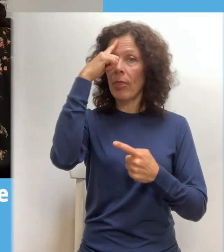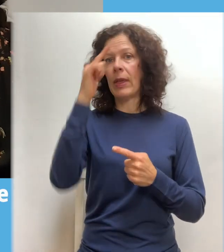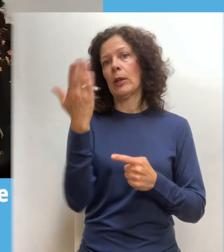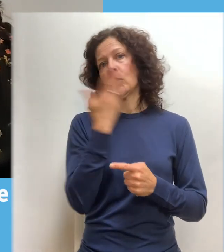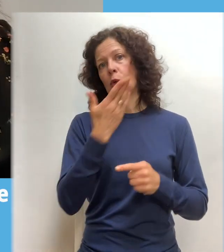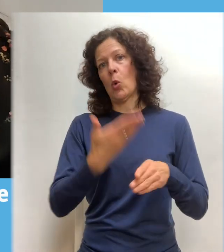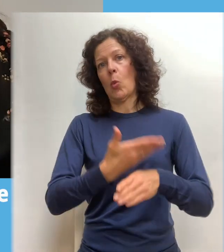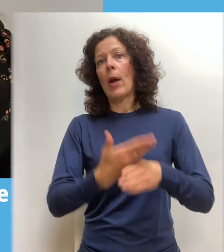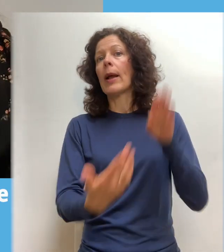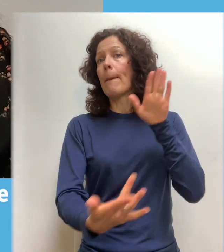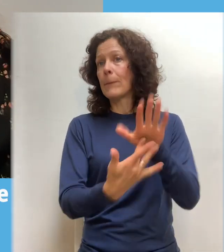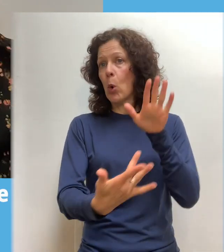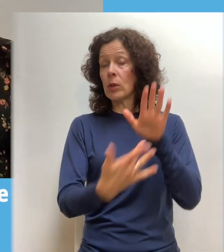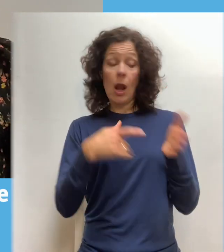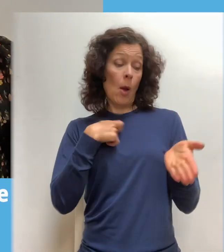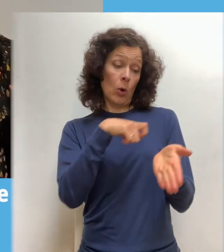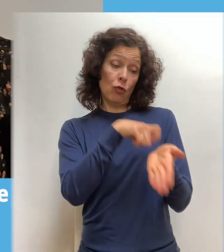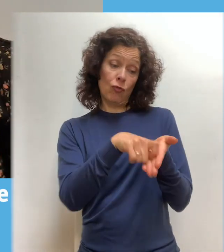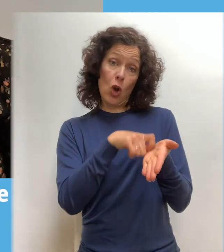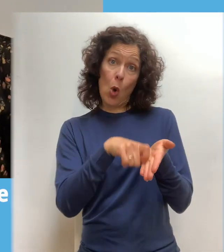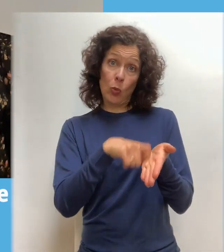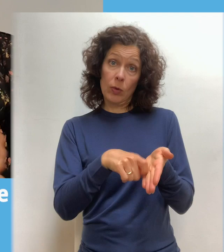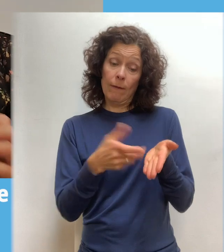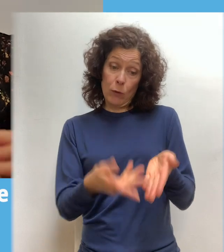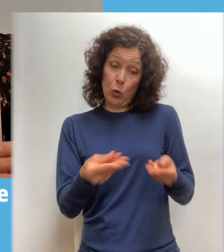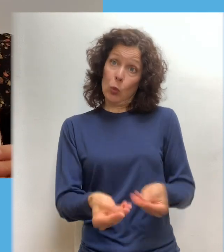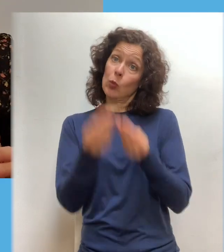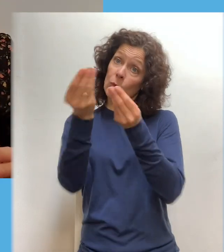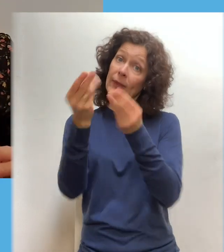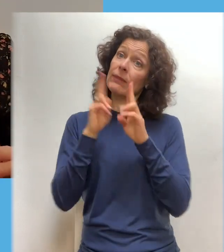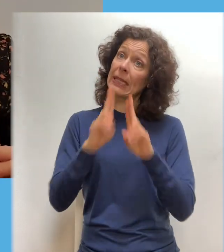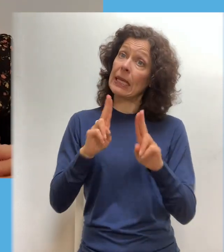added. "I'll write a note for you as well."